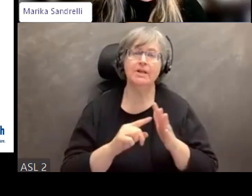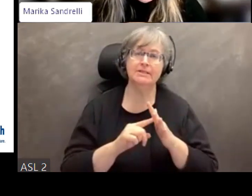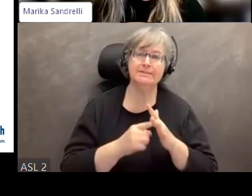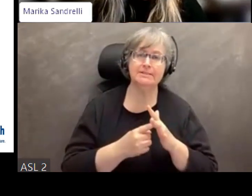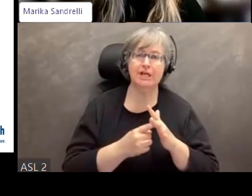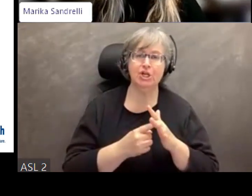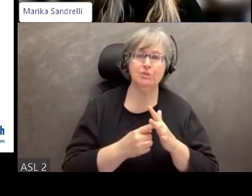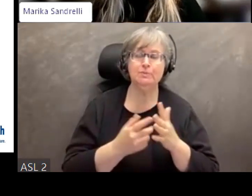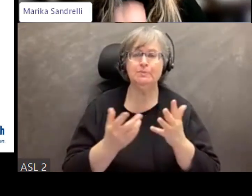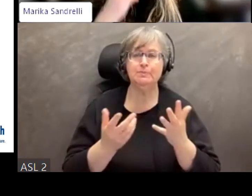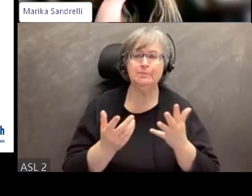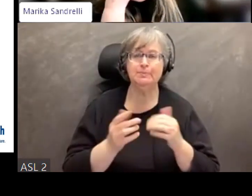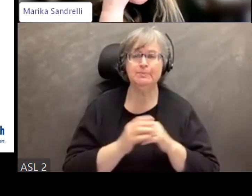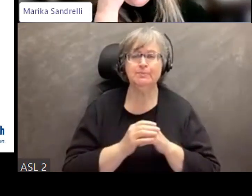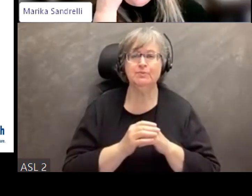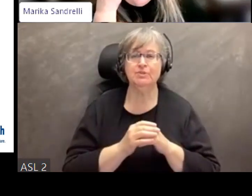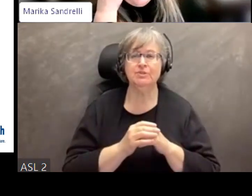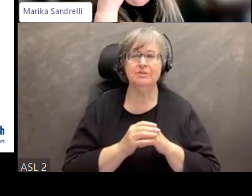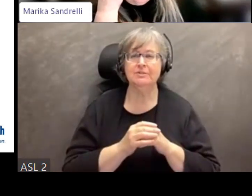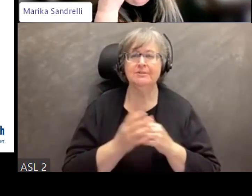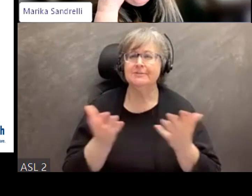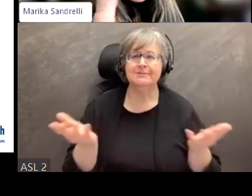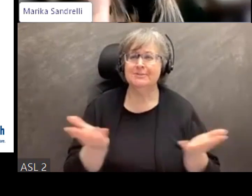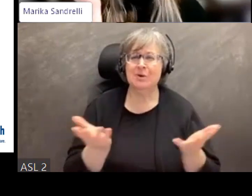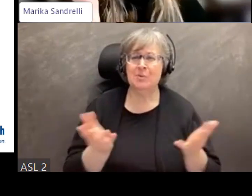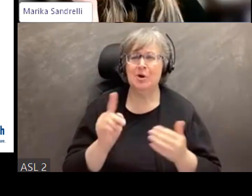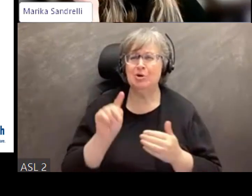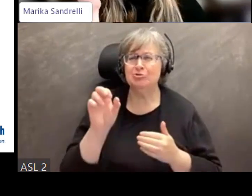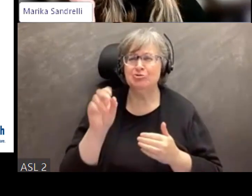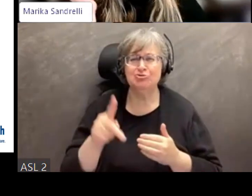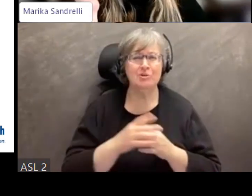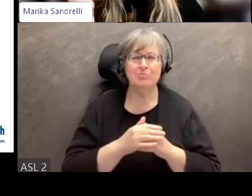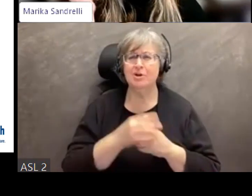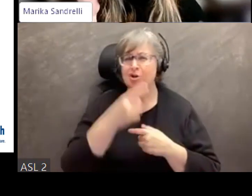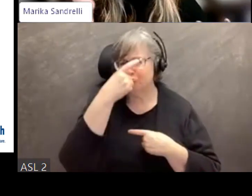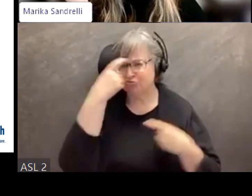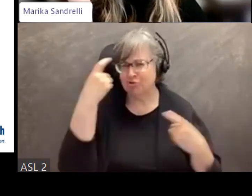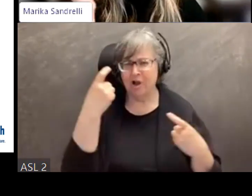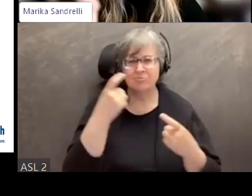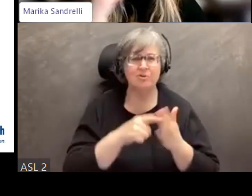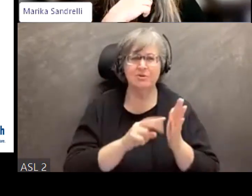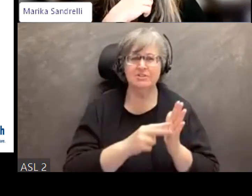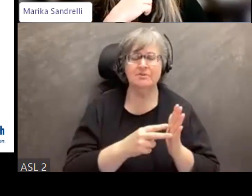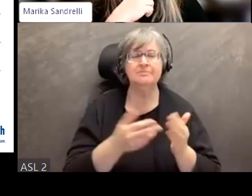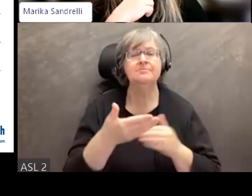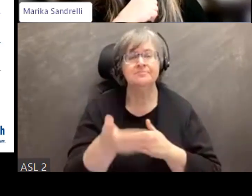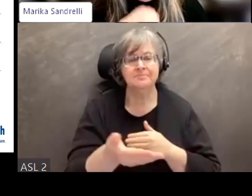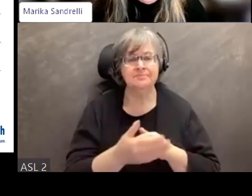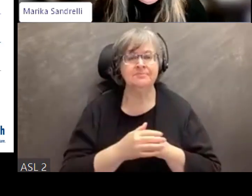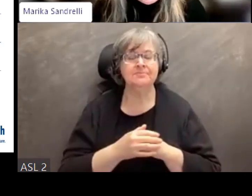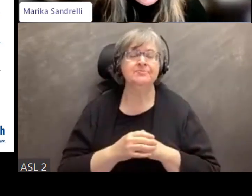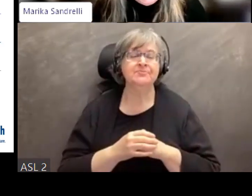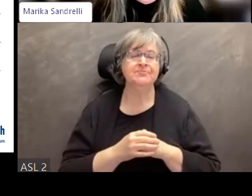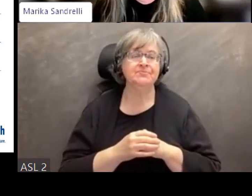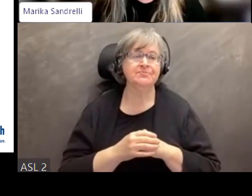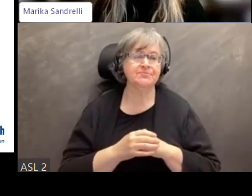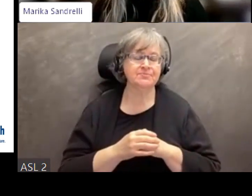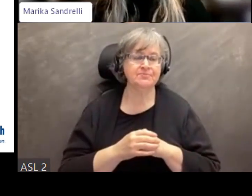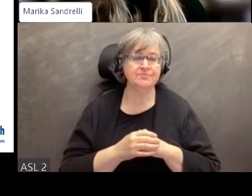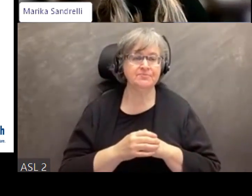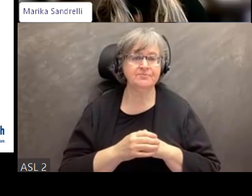So we do want to start with a little bit of what are we talking about, TRIP and trauma, what is it? So I'll ask for the next